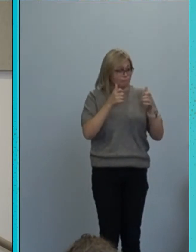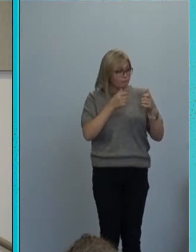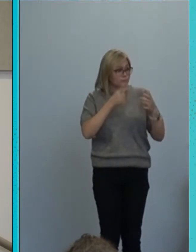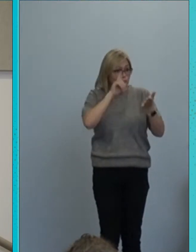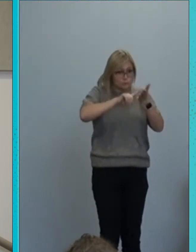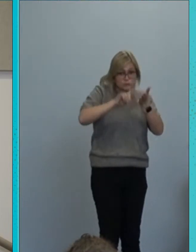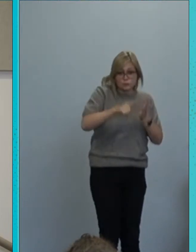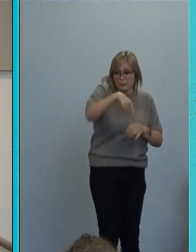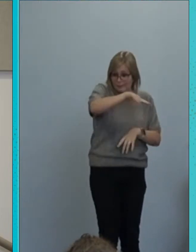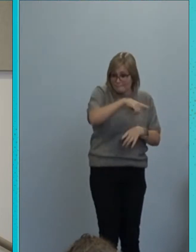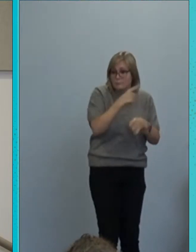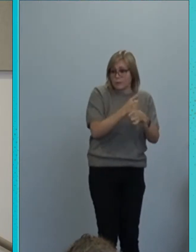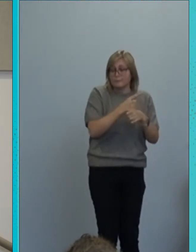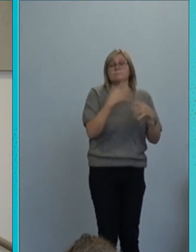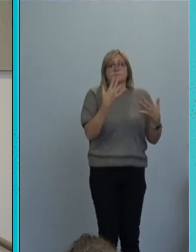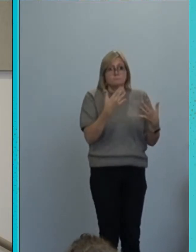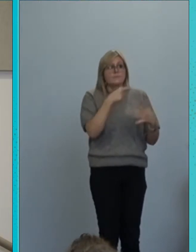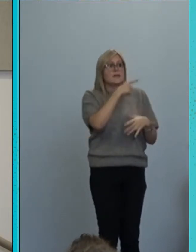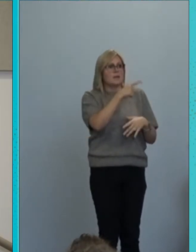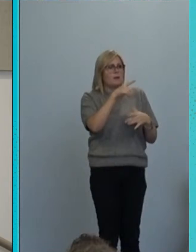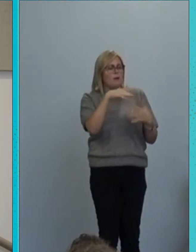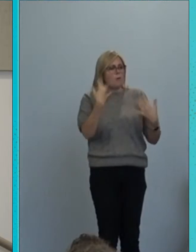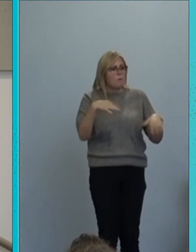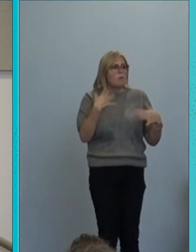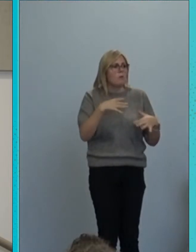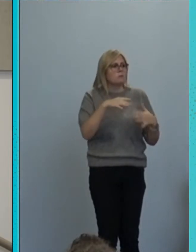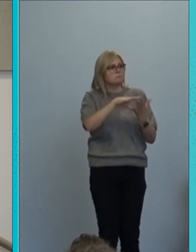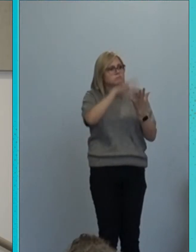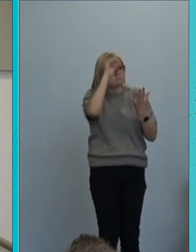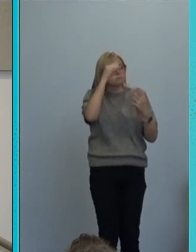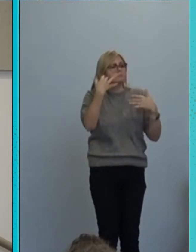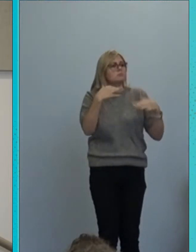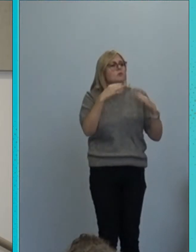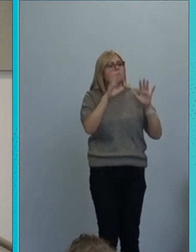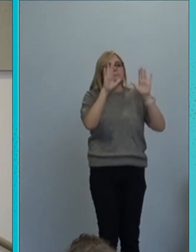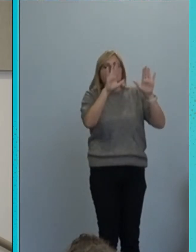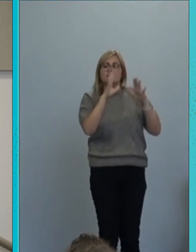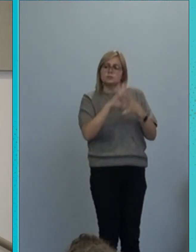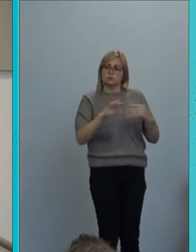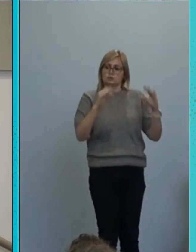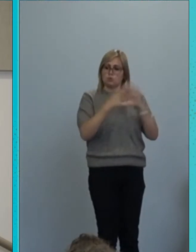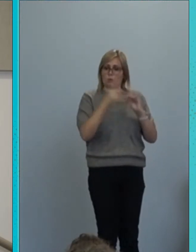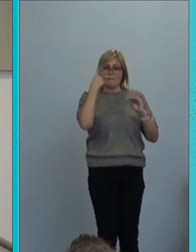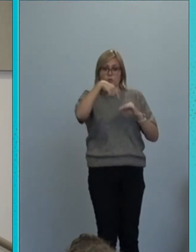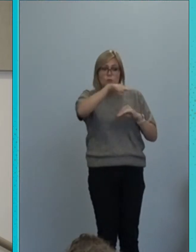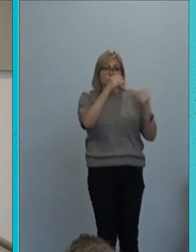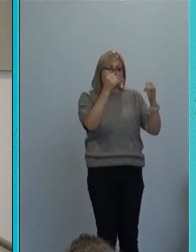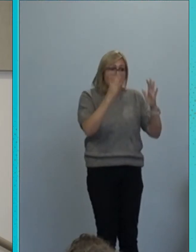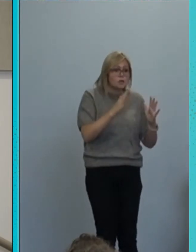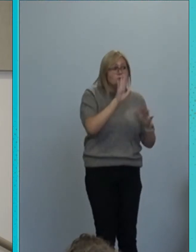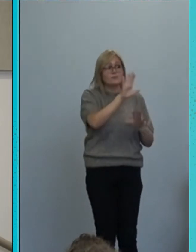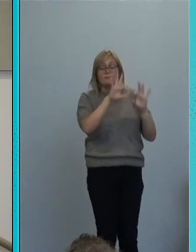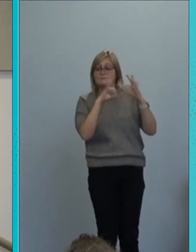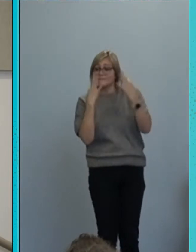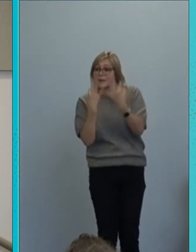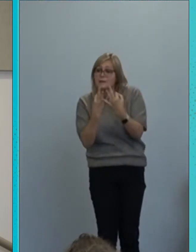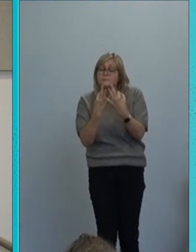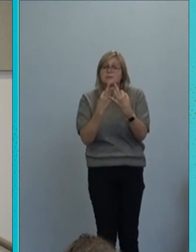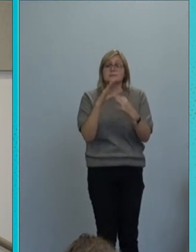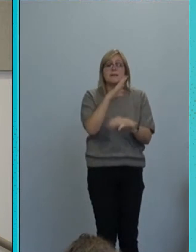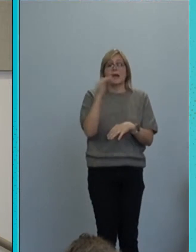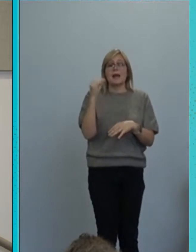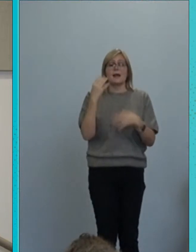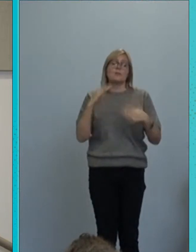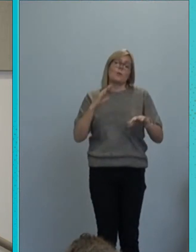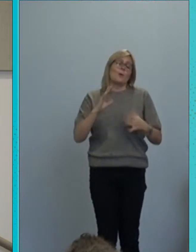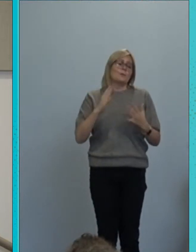Mr. Fuller unearthed the remarkable stories of these players, their families, and their